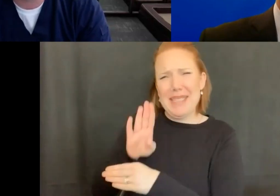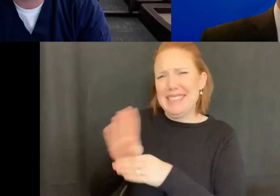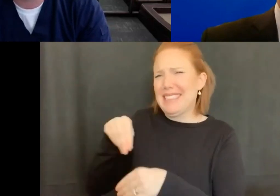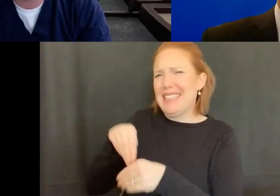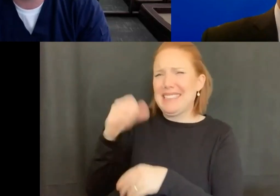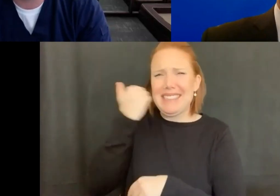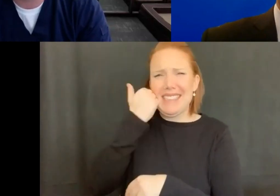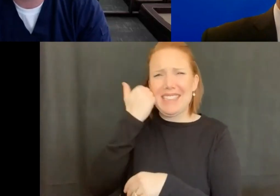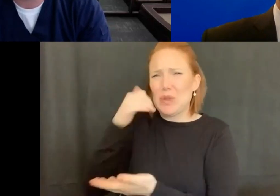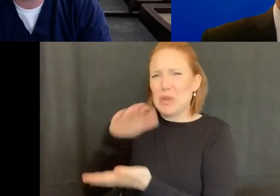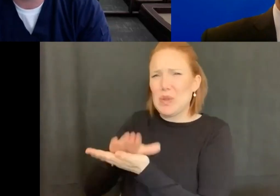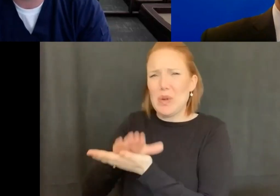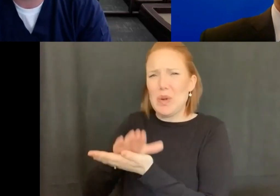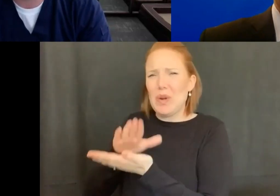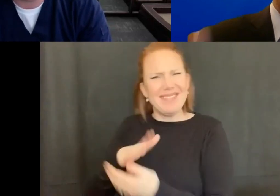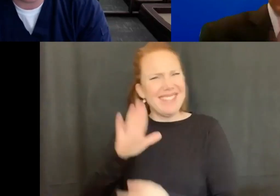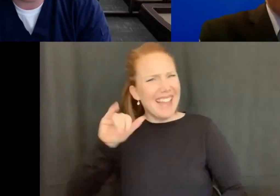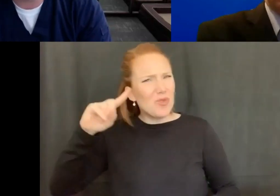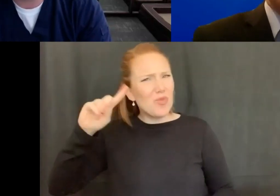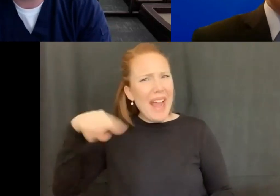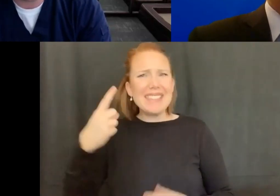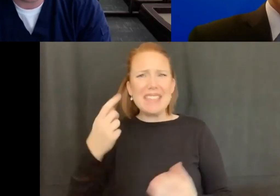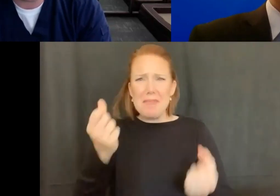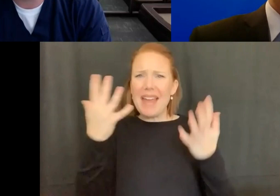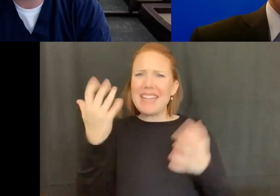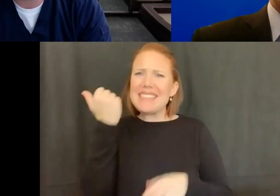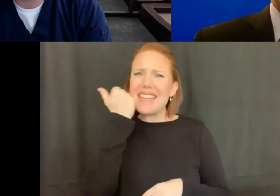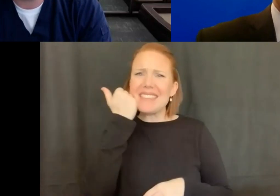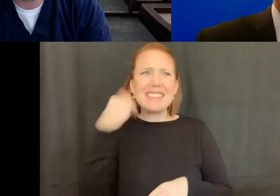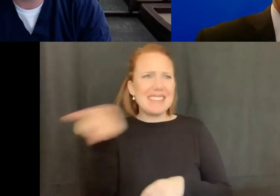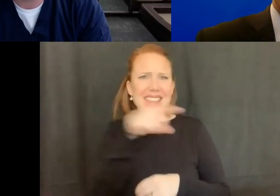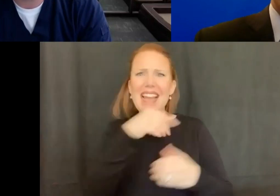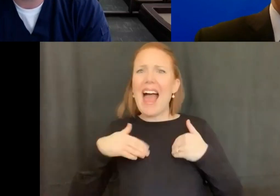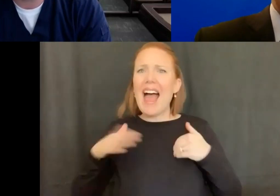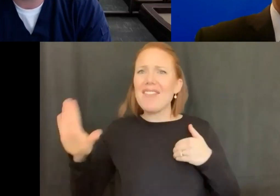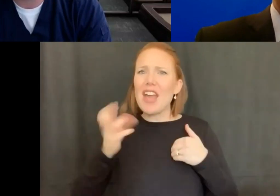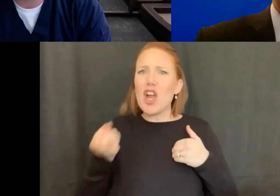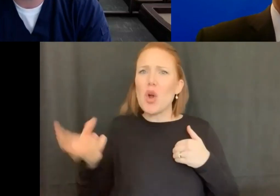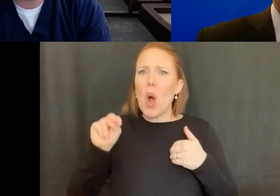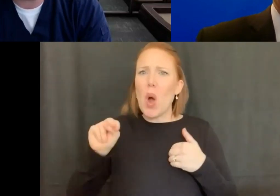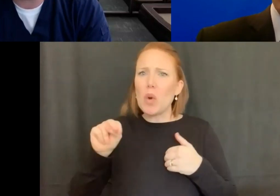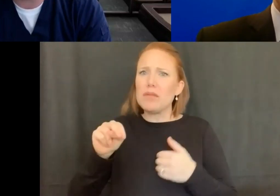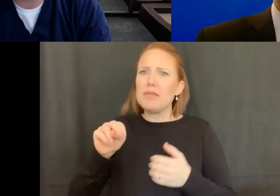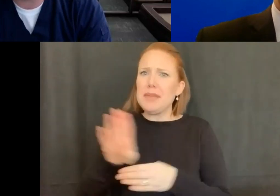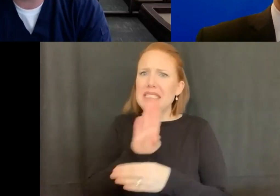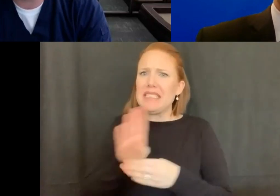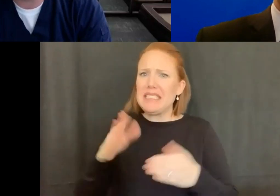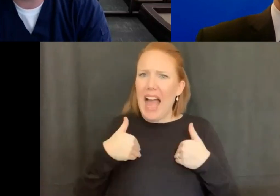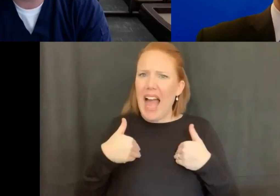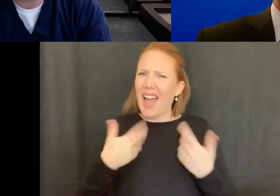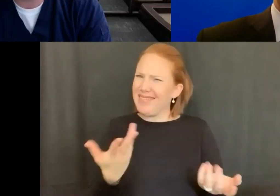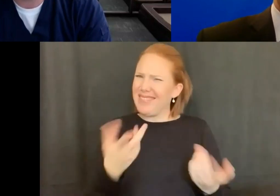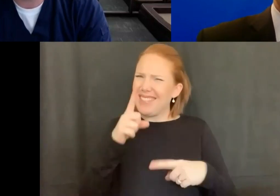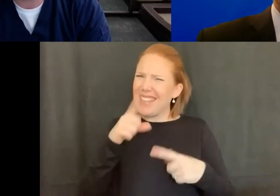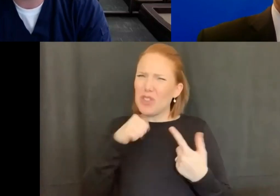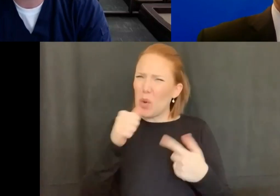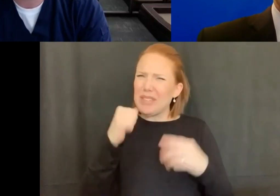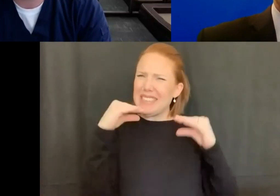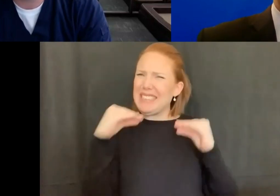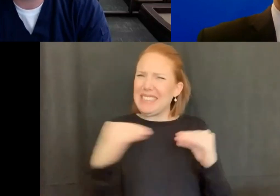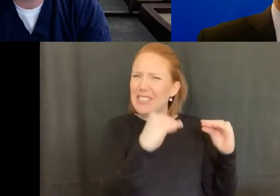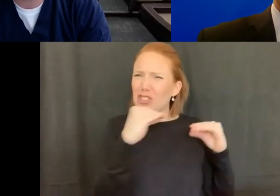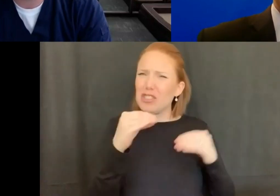dentists do have their own practices, but to not even sort of throw you out on your own, Sure. it's kind of interesting to me, because I think